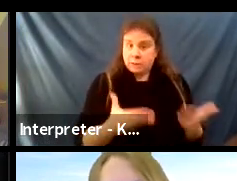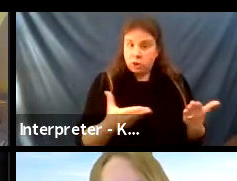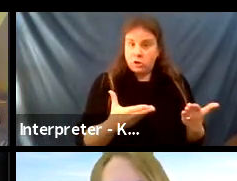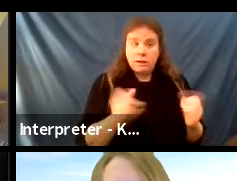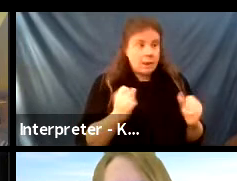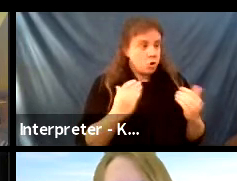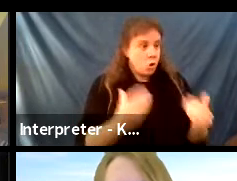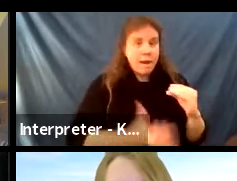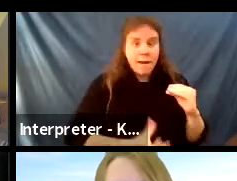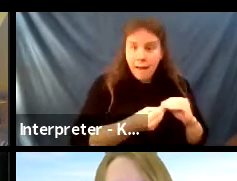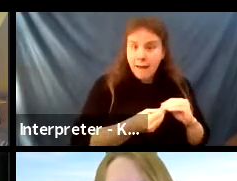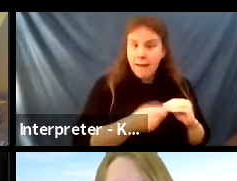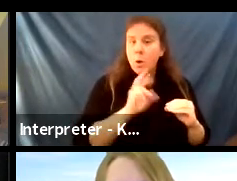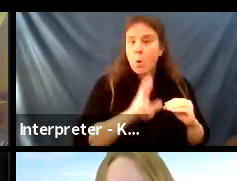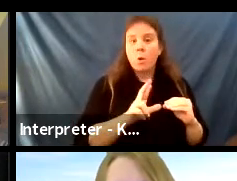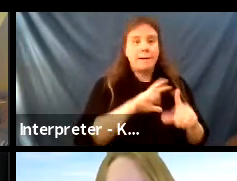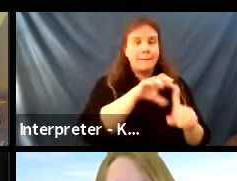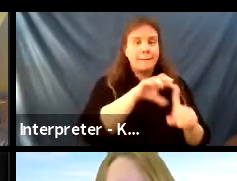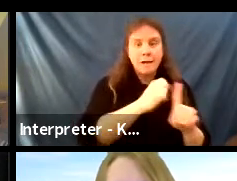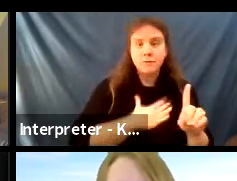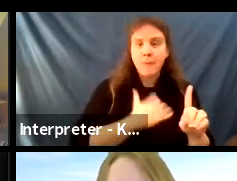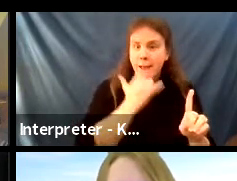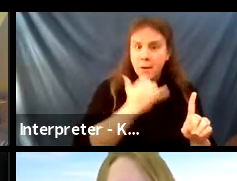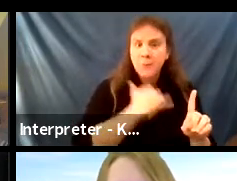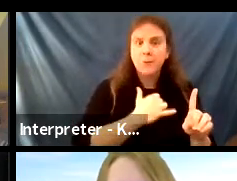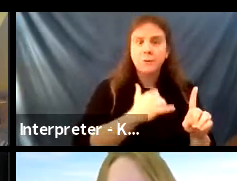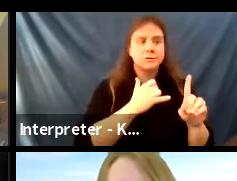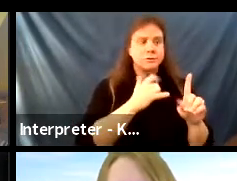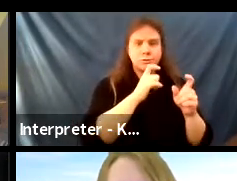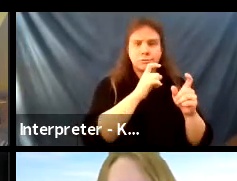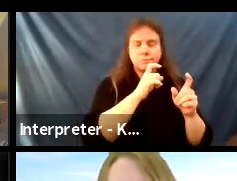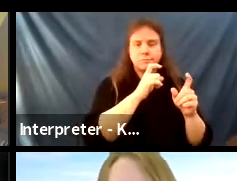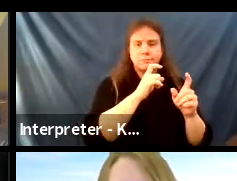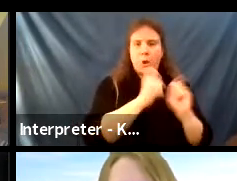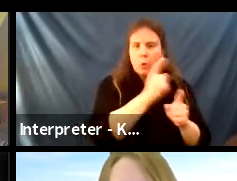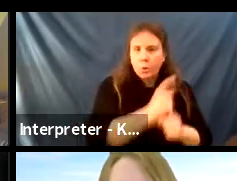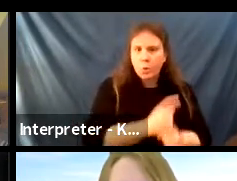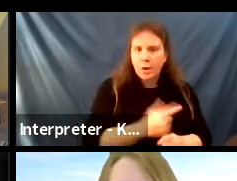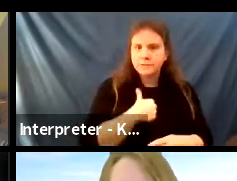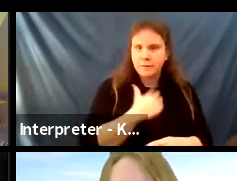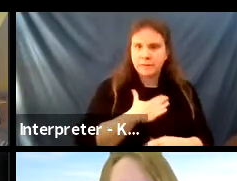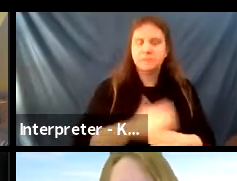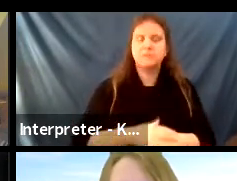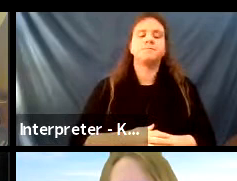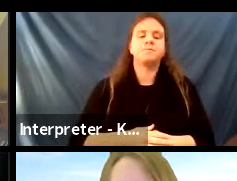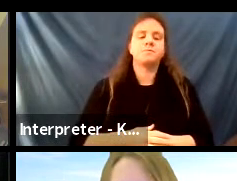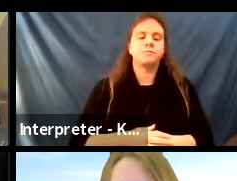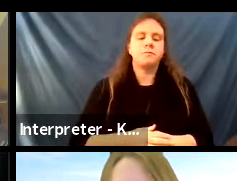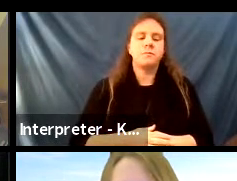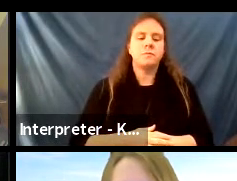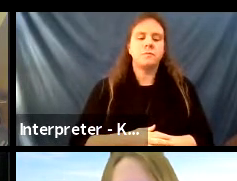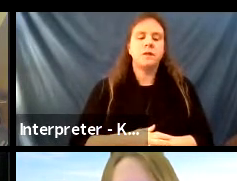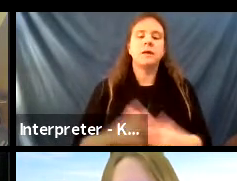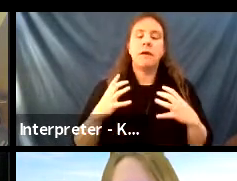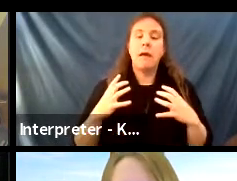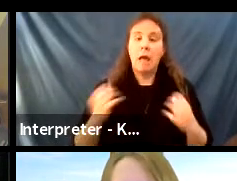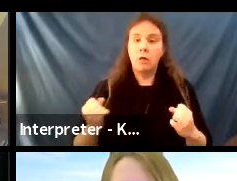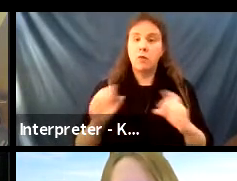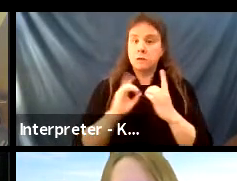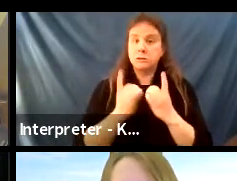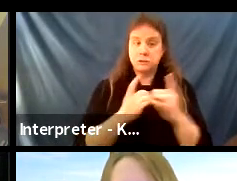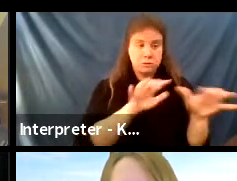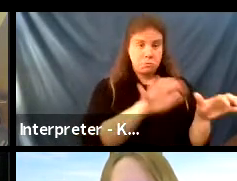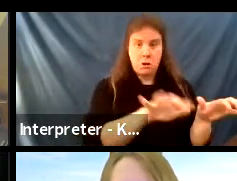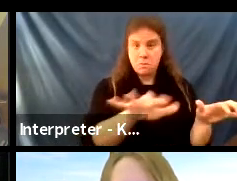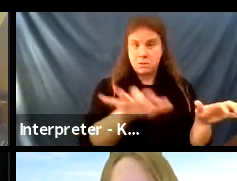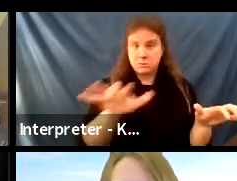errors. But the health departments have a tremendously